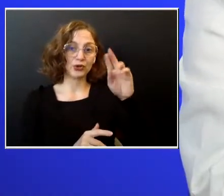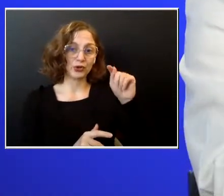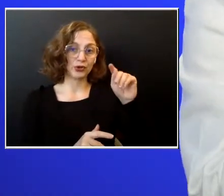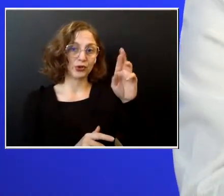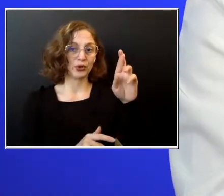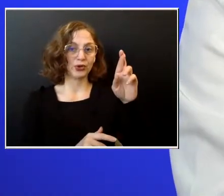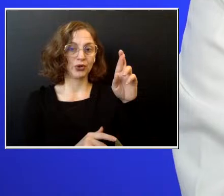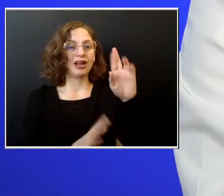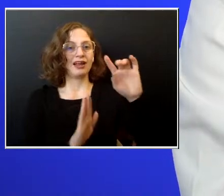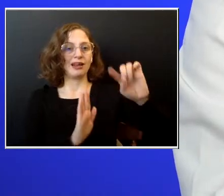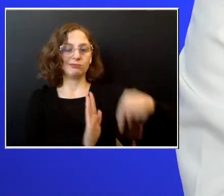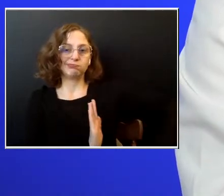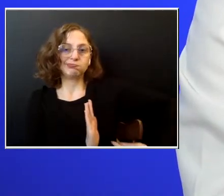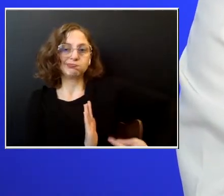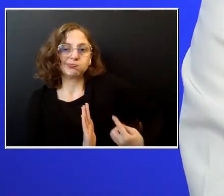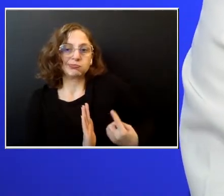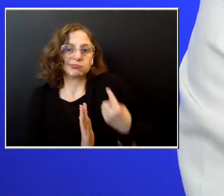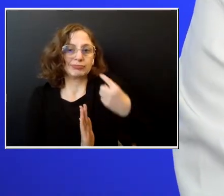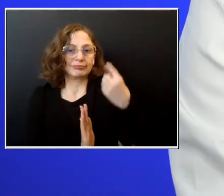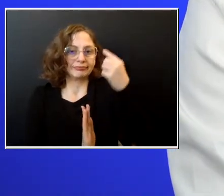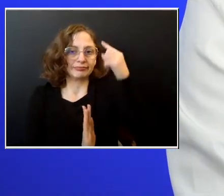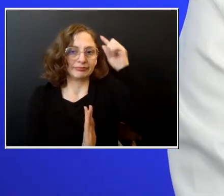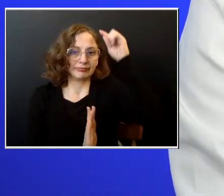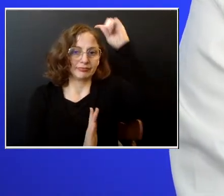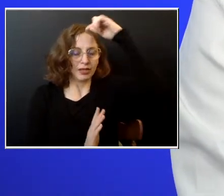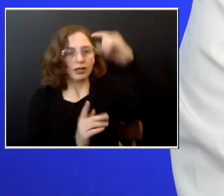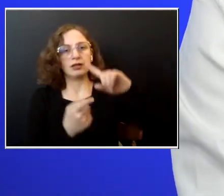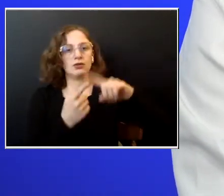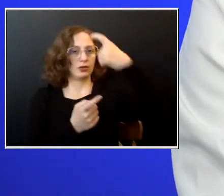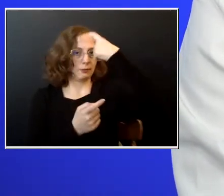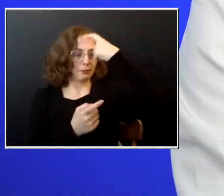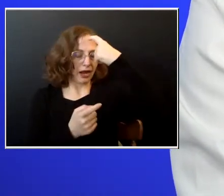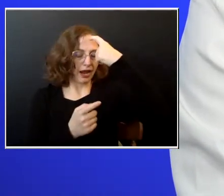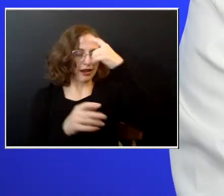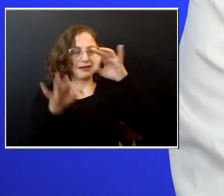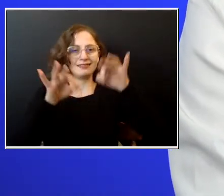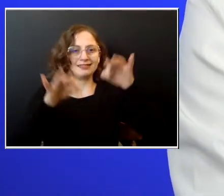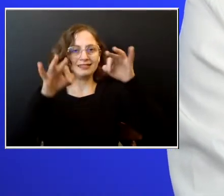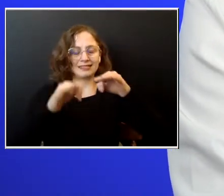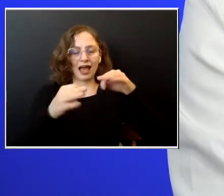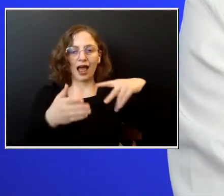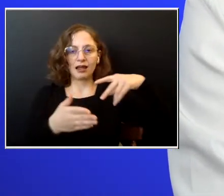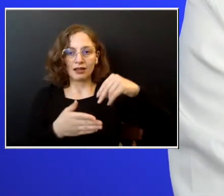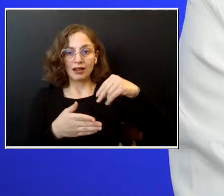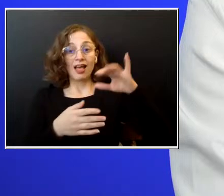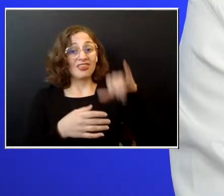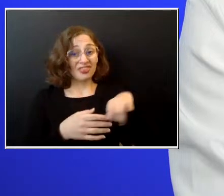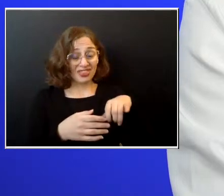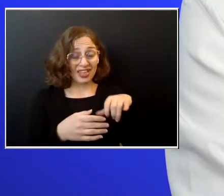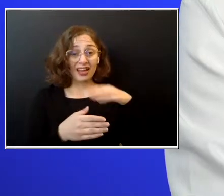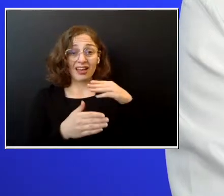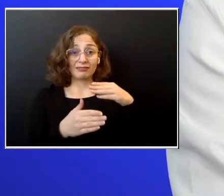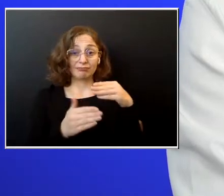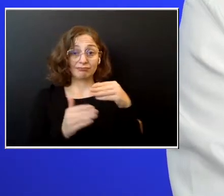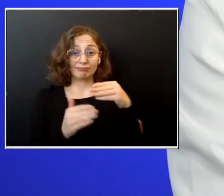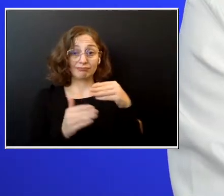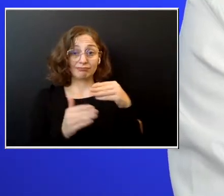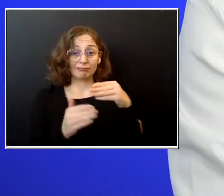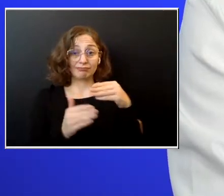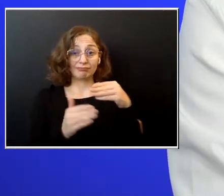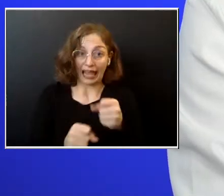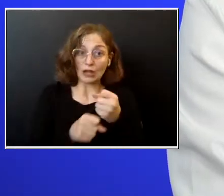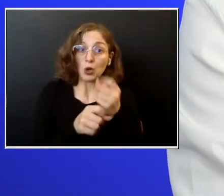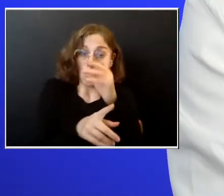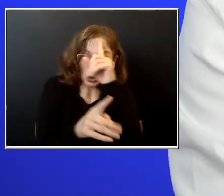into the brain, squirting dye. There's a slight risk of that procedure itself causing a stroke, and so that was the definitive